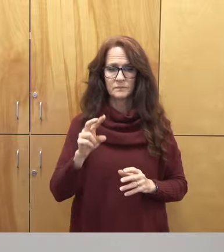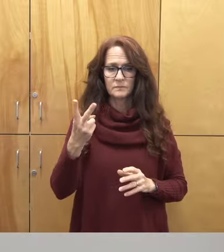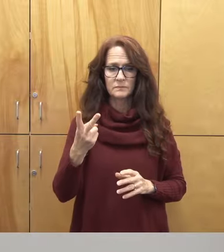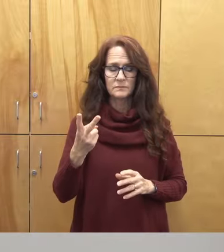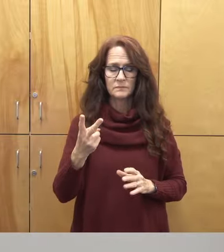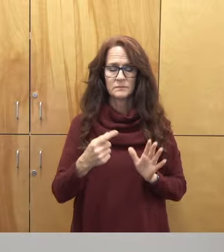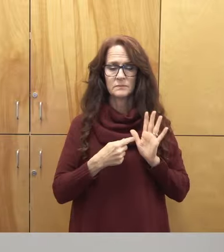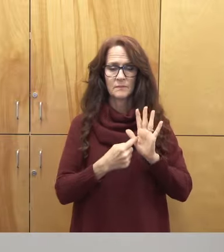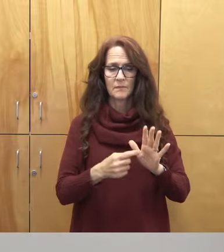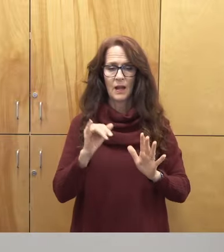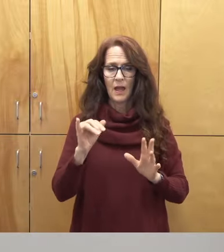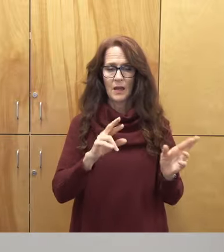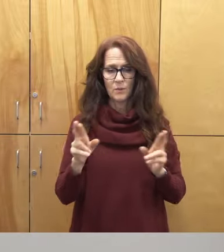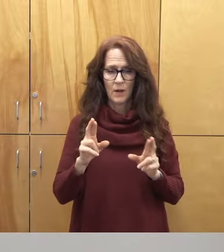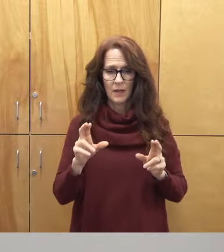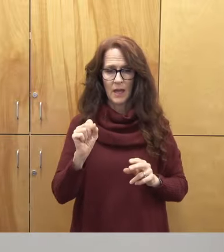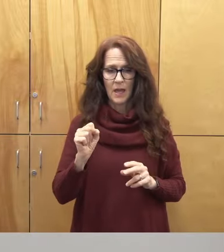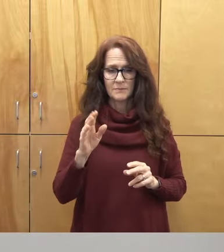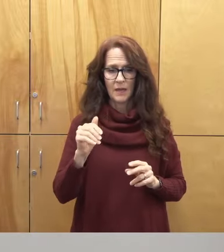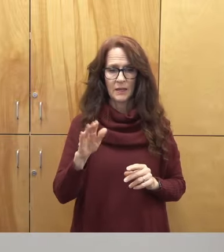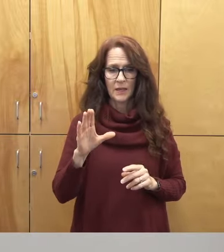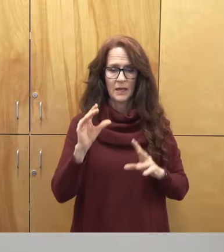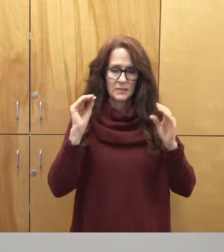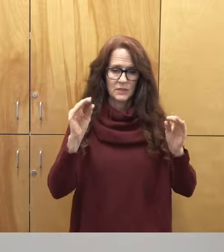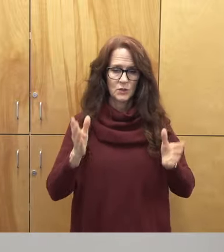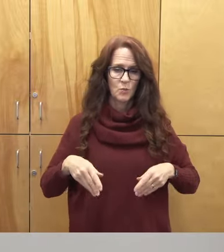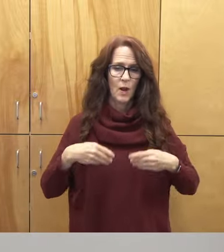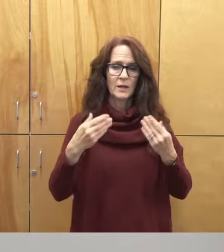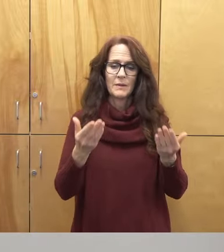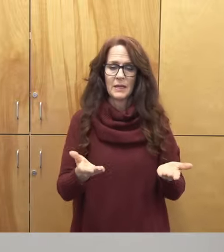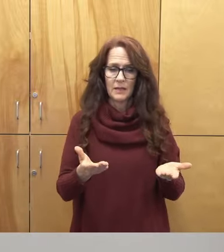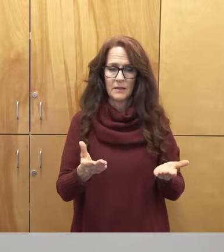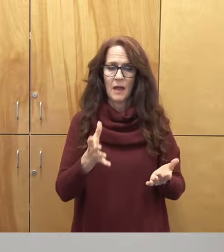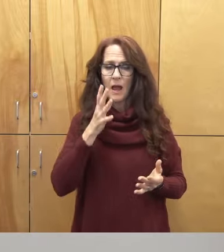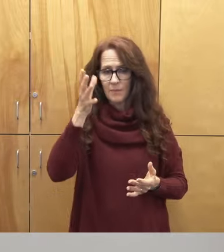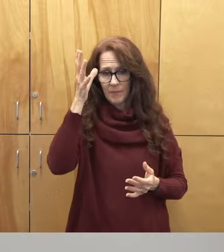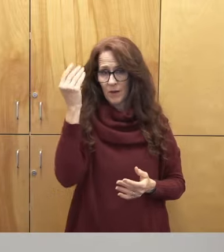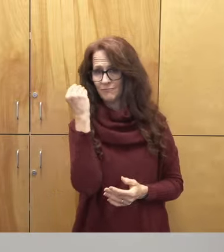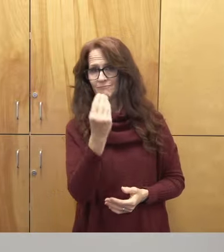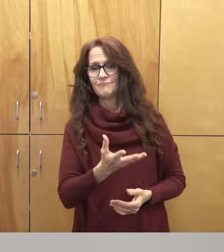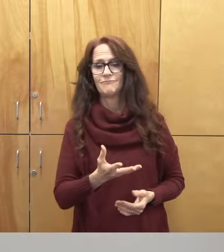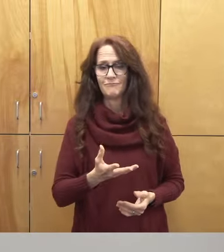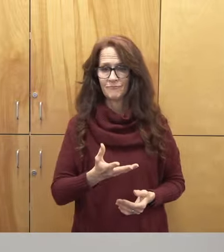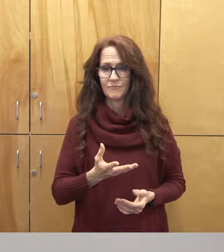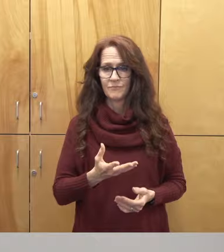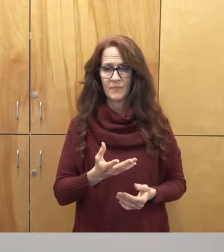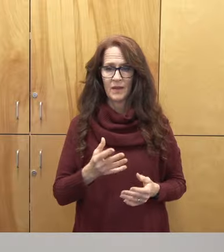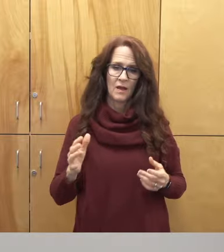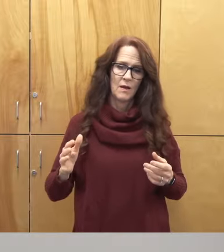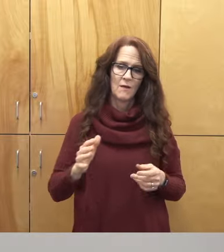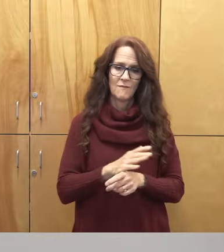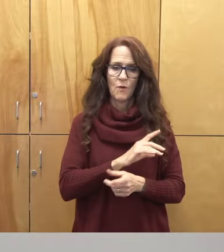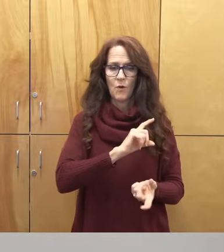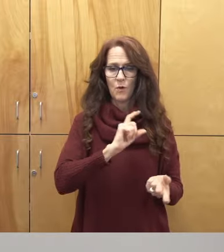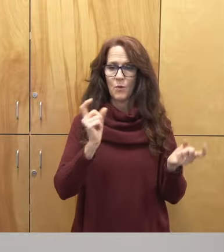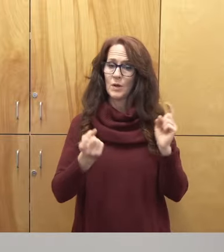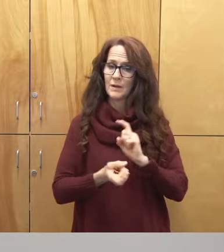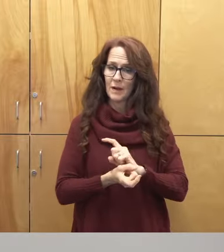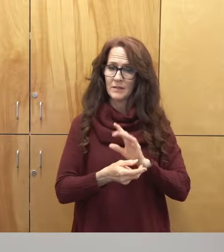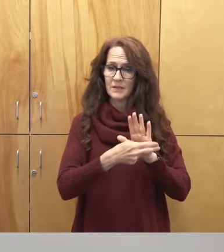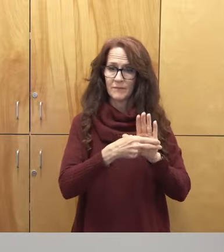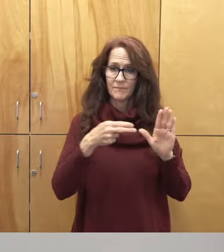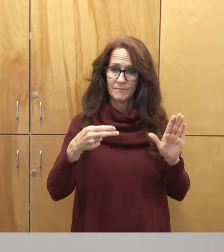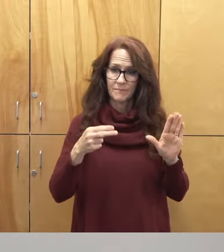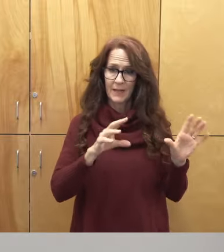indicator, either iReady, SBAC, teacher recommendation, and then parent notification for full reclassification.